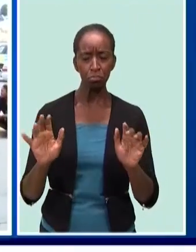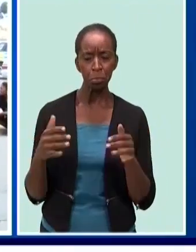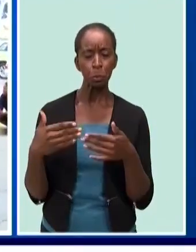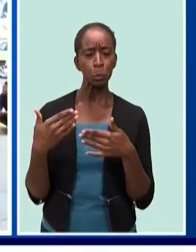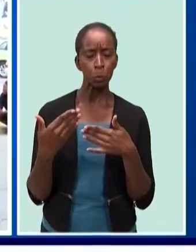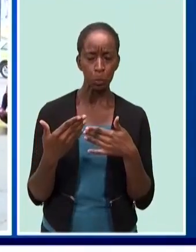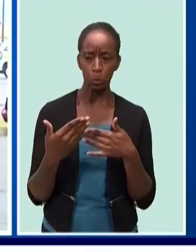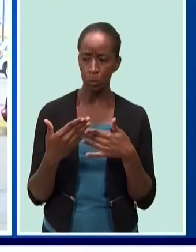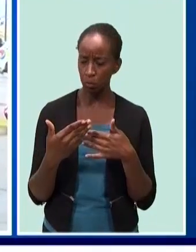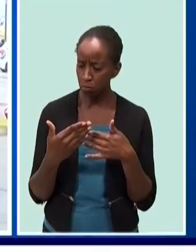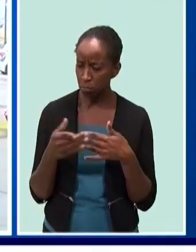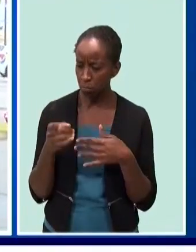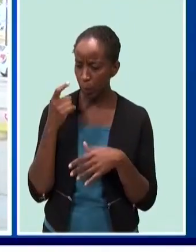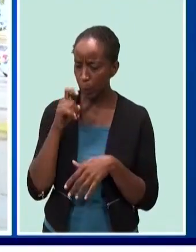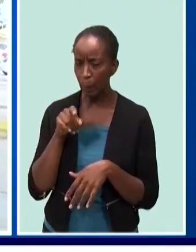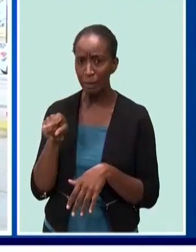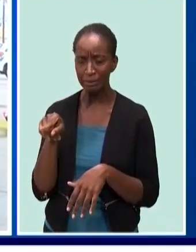the floor.